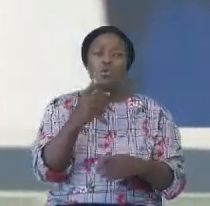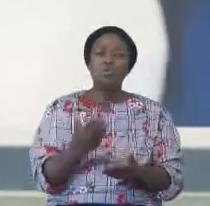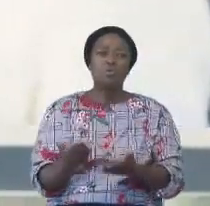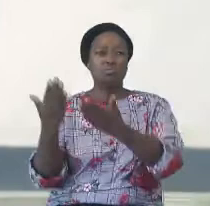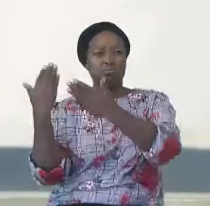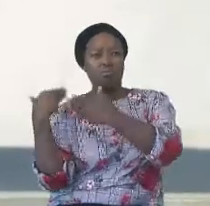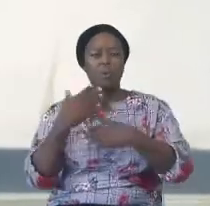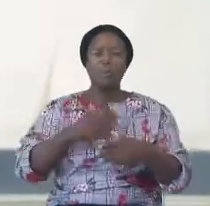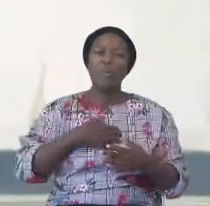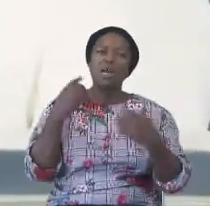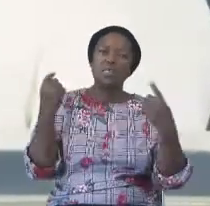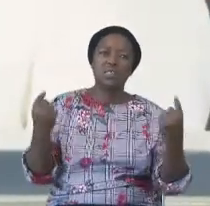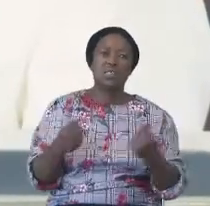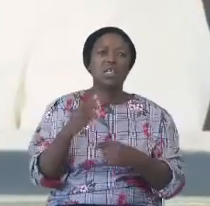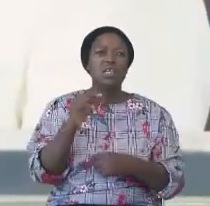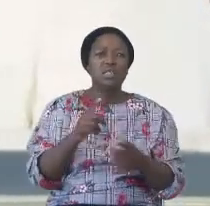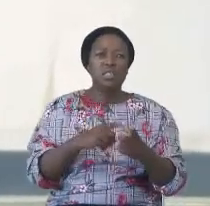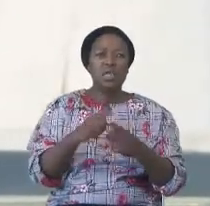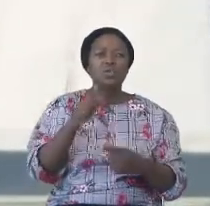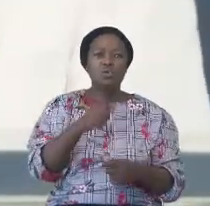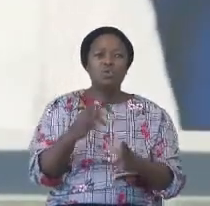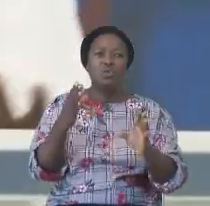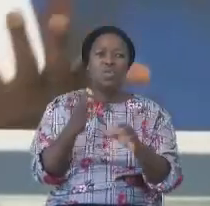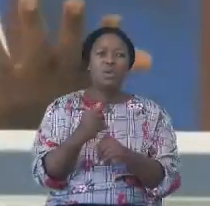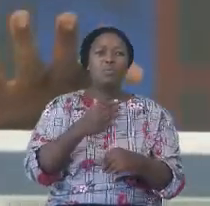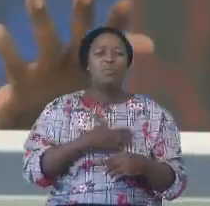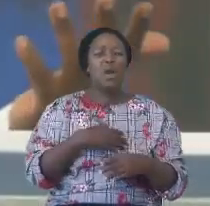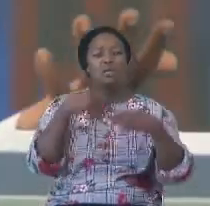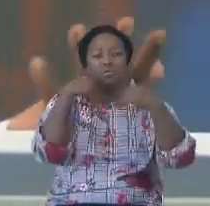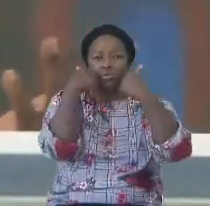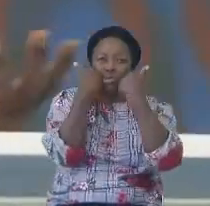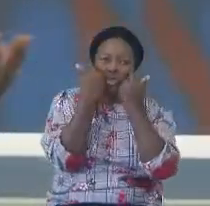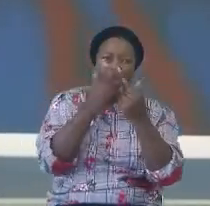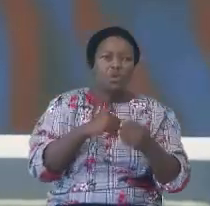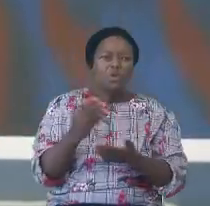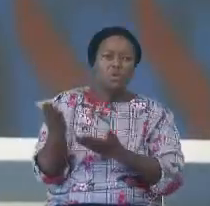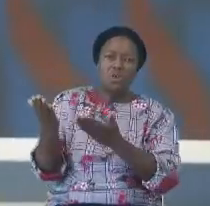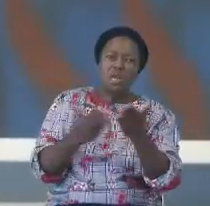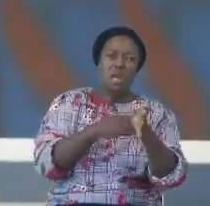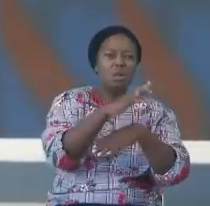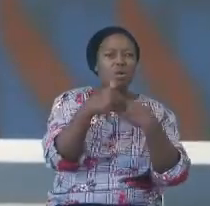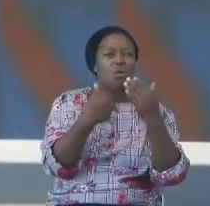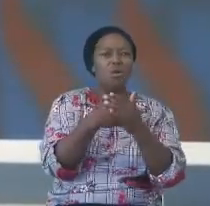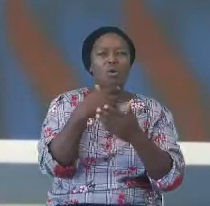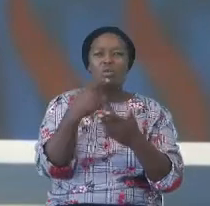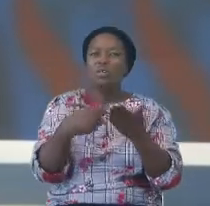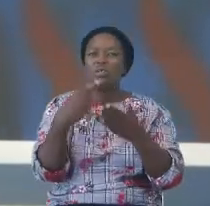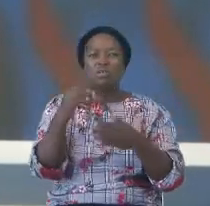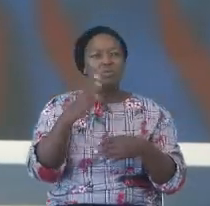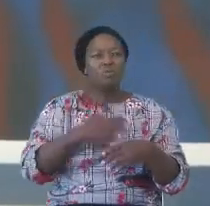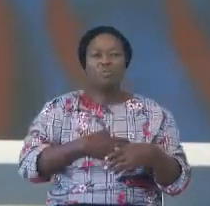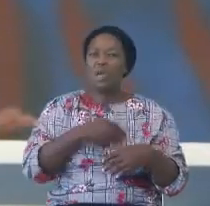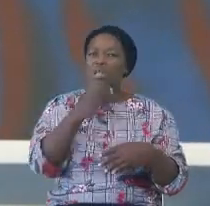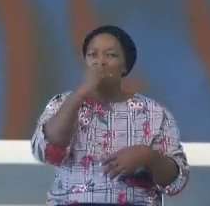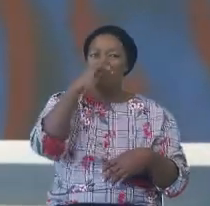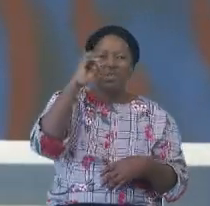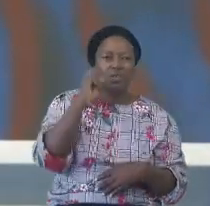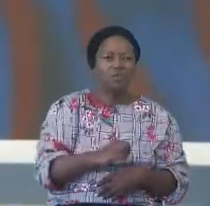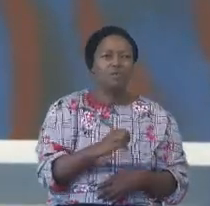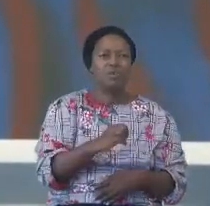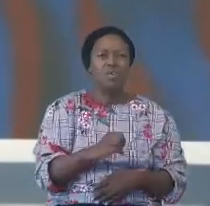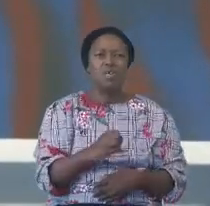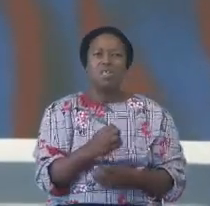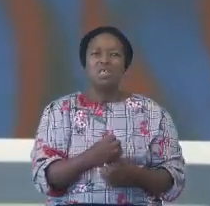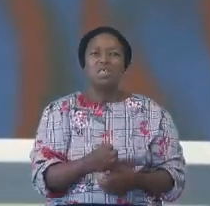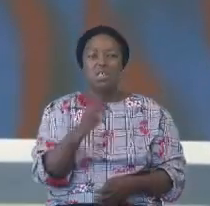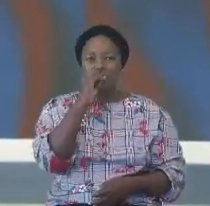it was for me that was done. You bore my sin, you bore my shame, you bore